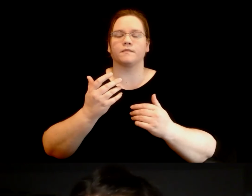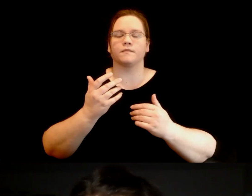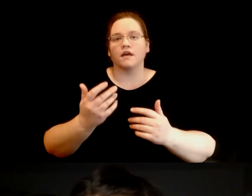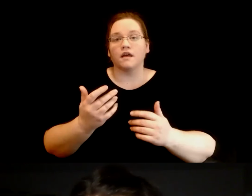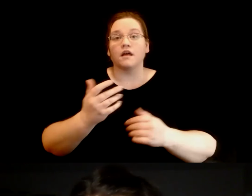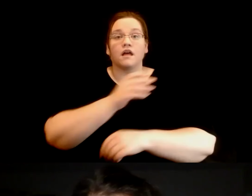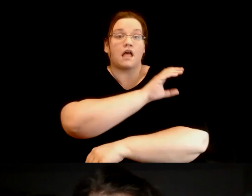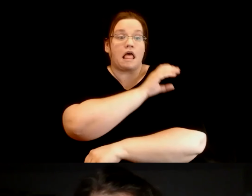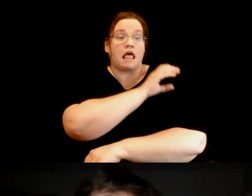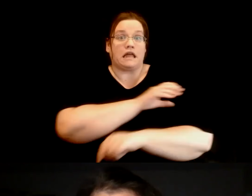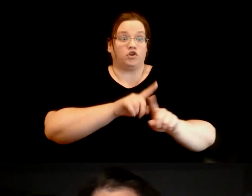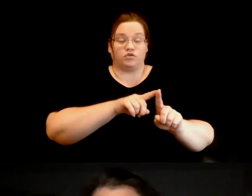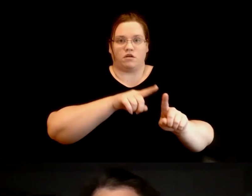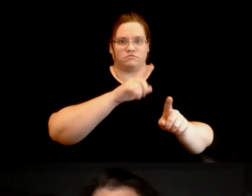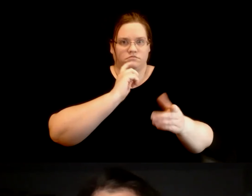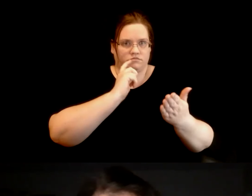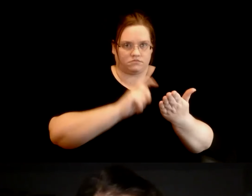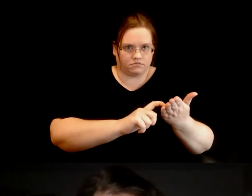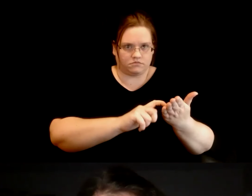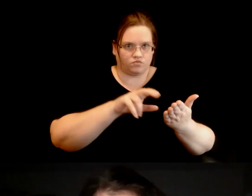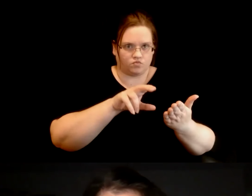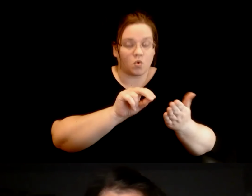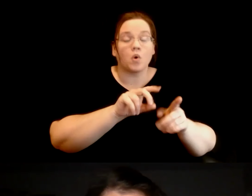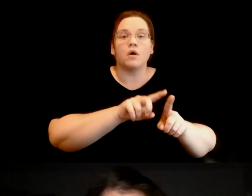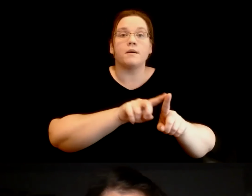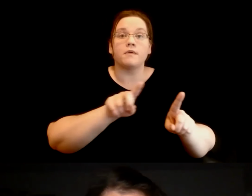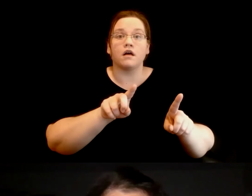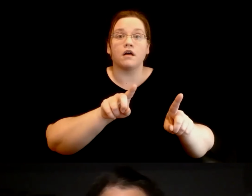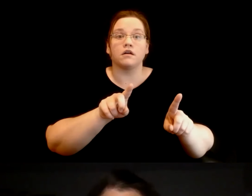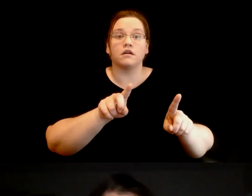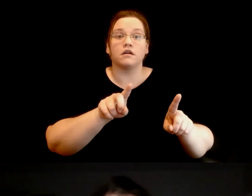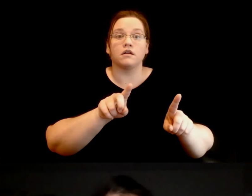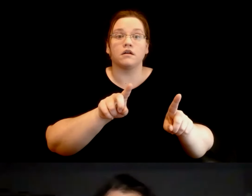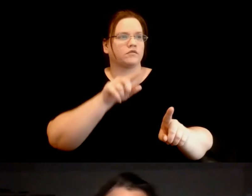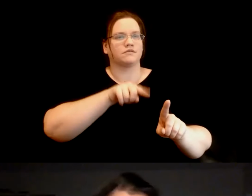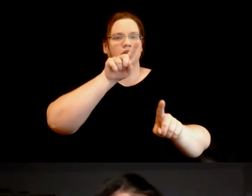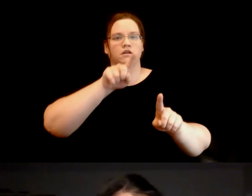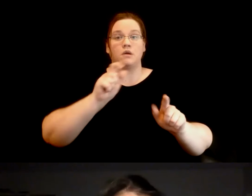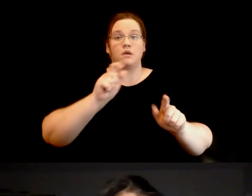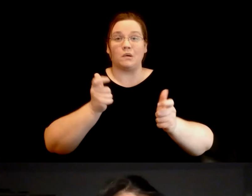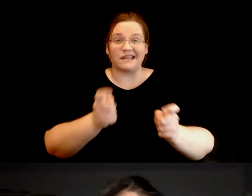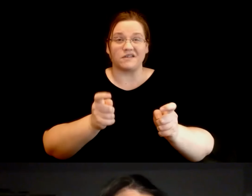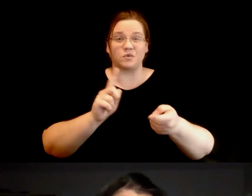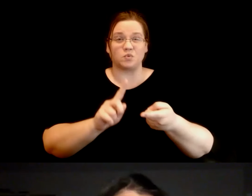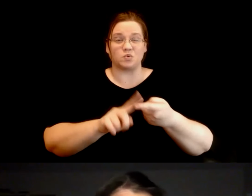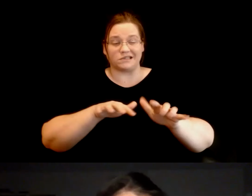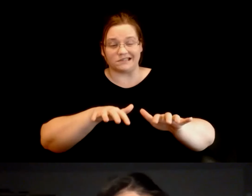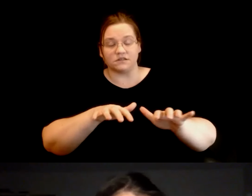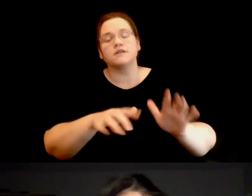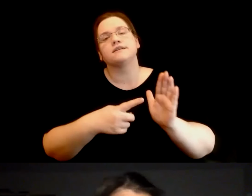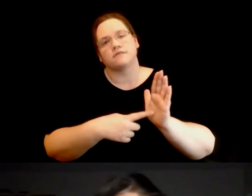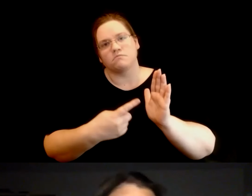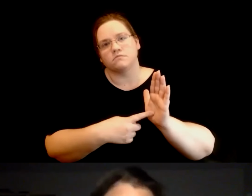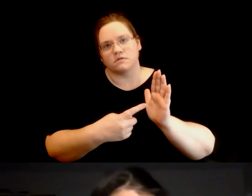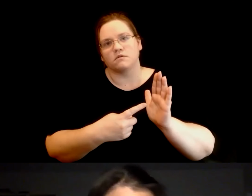clinical trials didn't pick it up. But then once it was, to a previous question, once it was given to a huge, sometimes you need to give